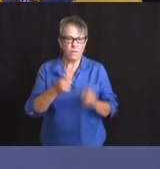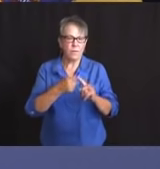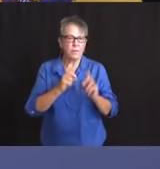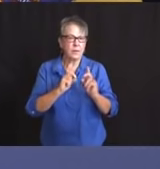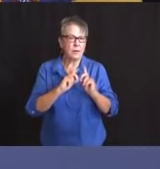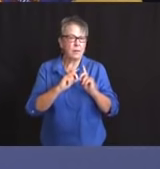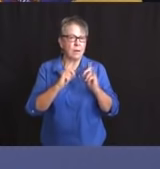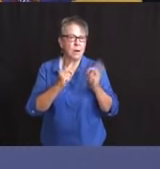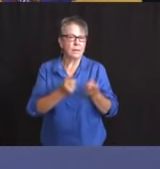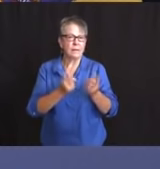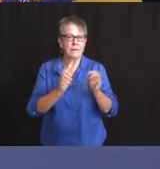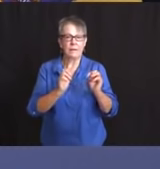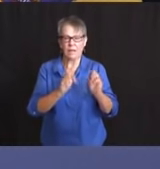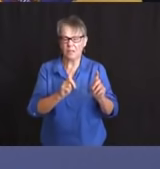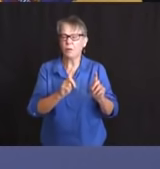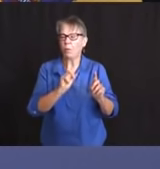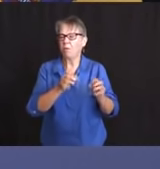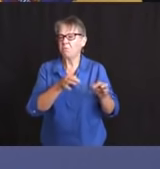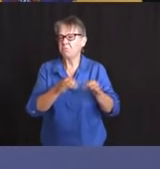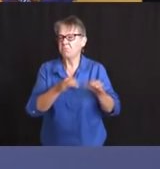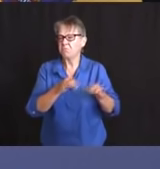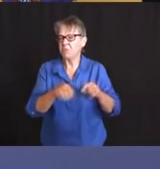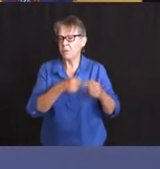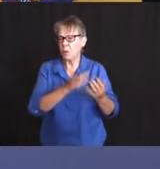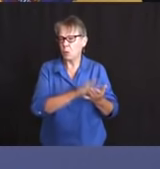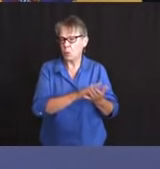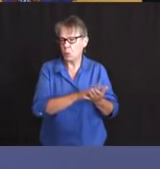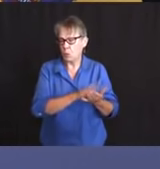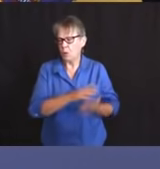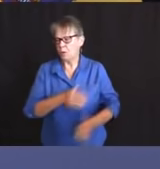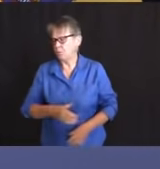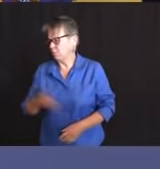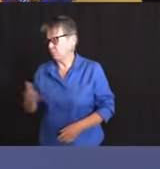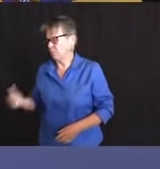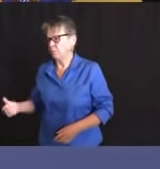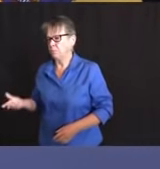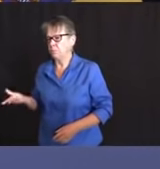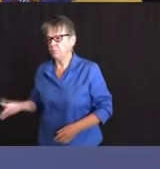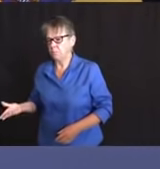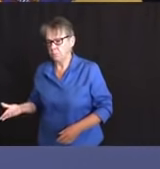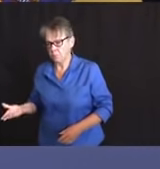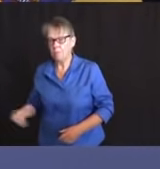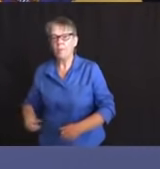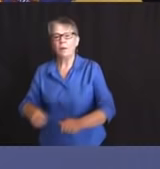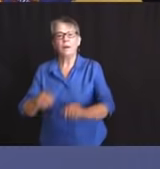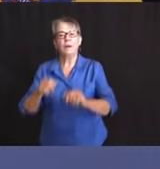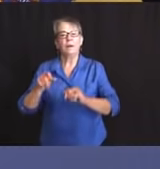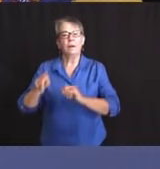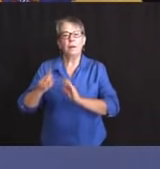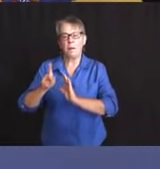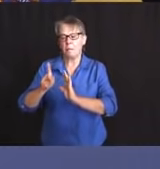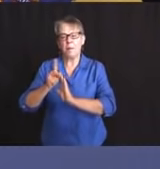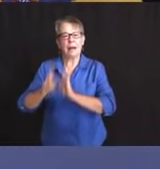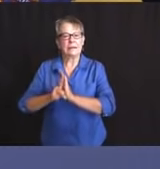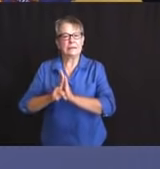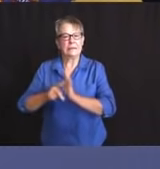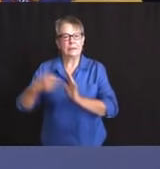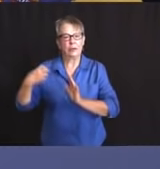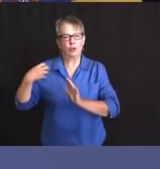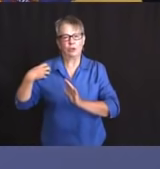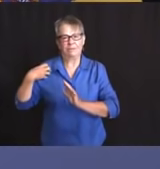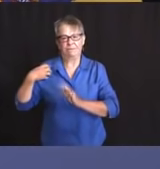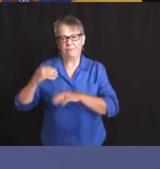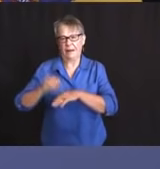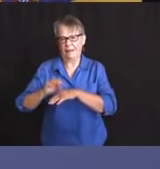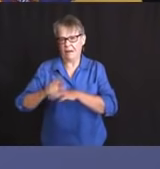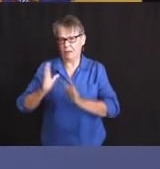Policy Advisor, Dr. Zakiya Smith-Ellis. We also have in the audience a real treat. The First Lady of the great state of New Jersey, Tammy Murphy, is in the